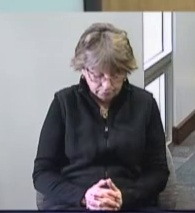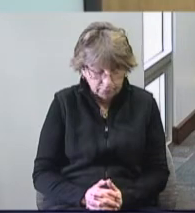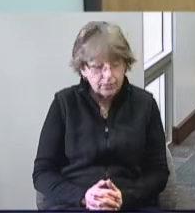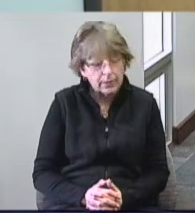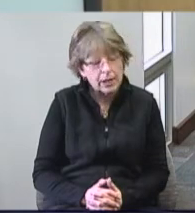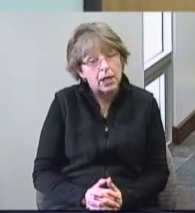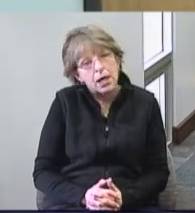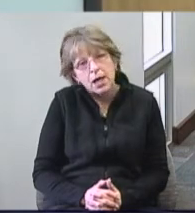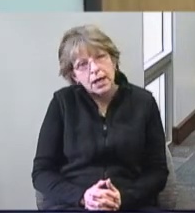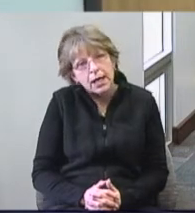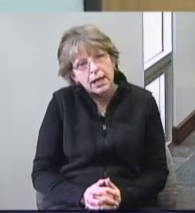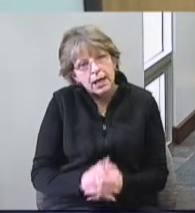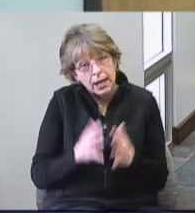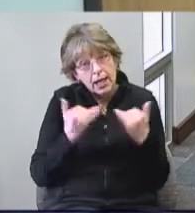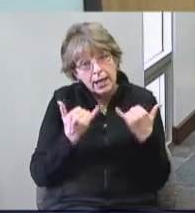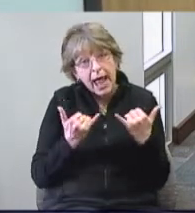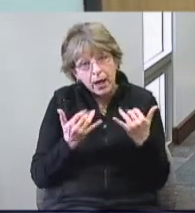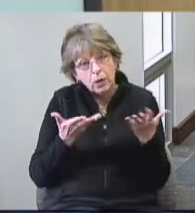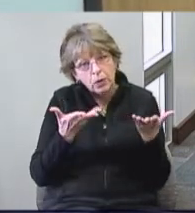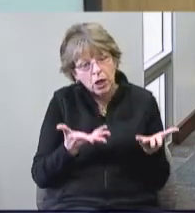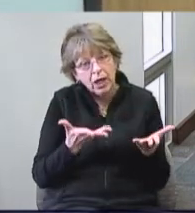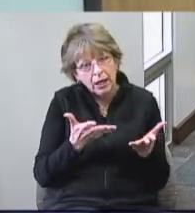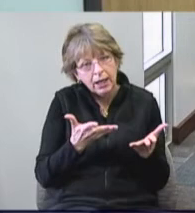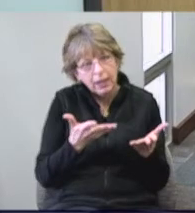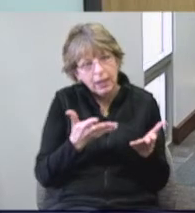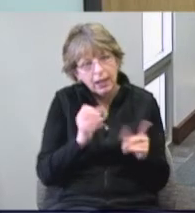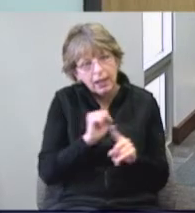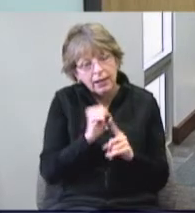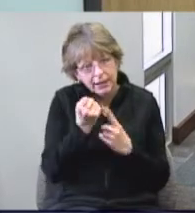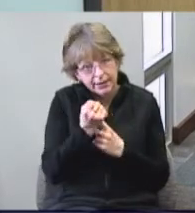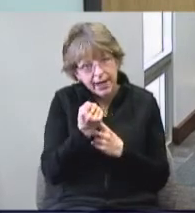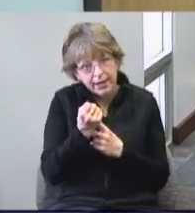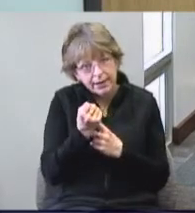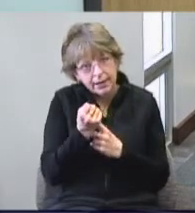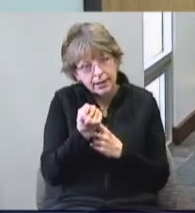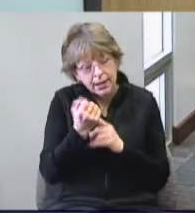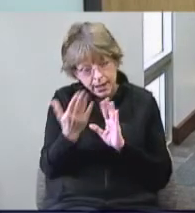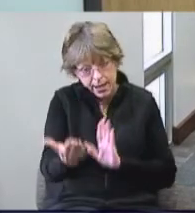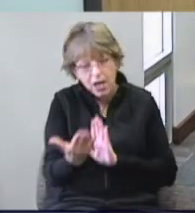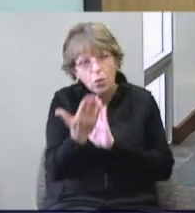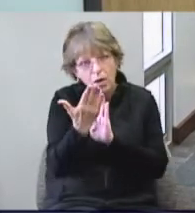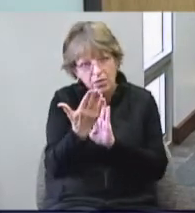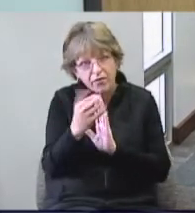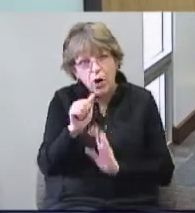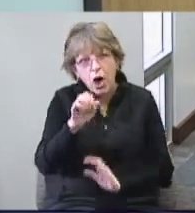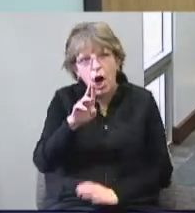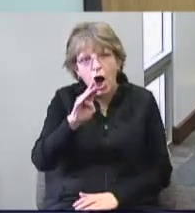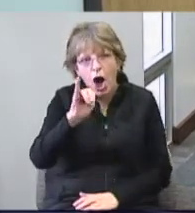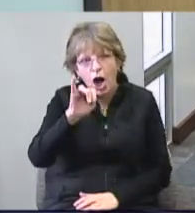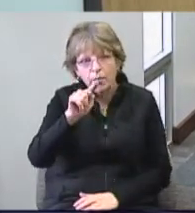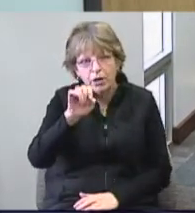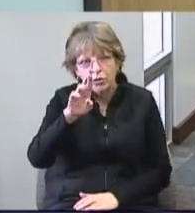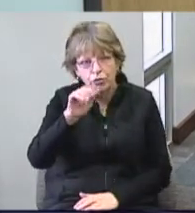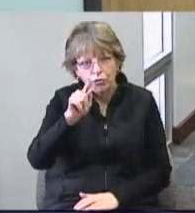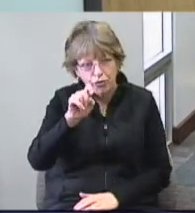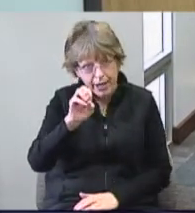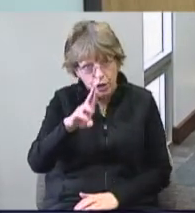Now, this case was presented to an arbitrator. And Arbitrator